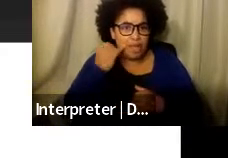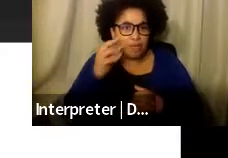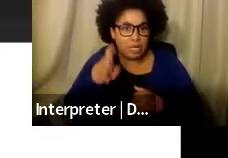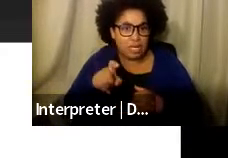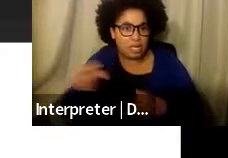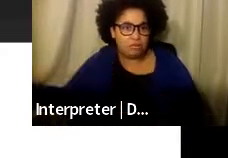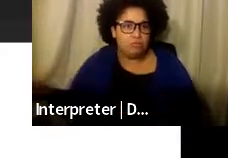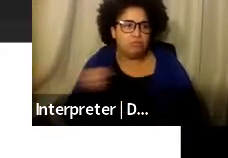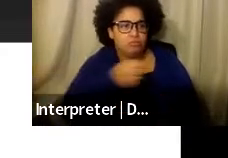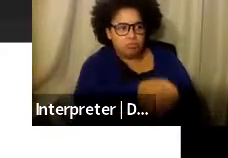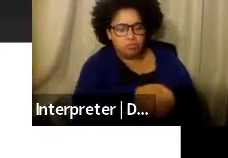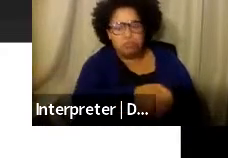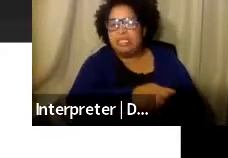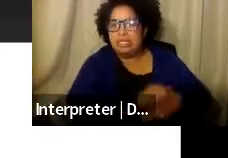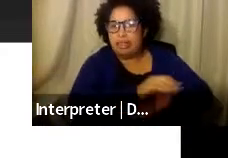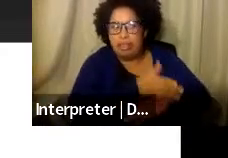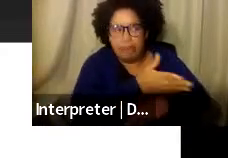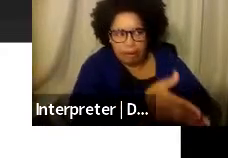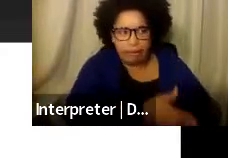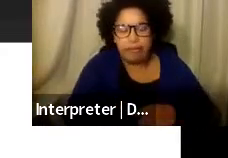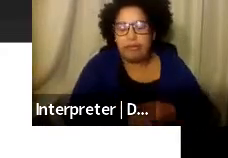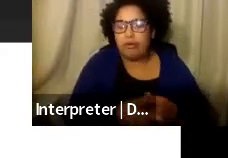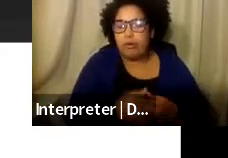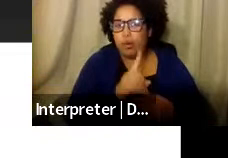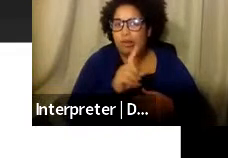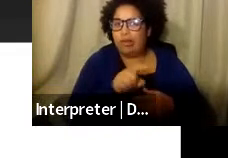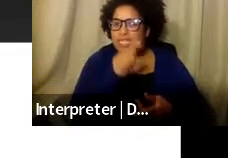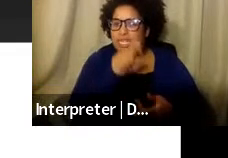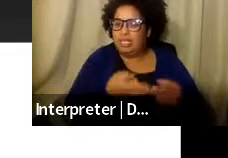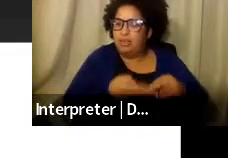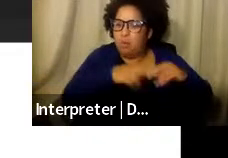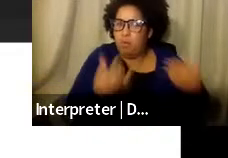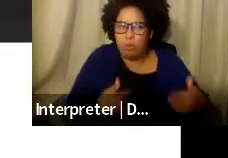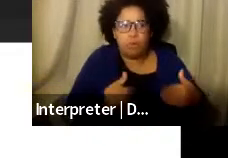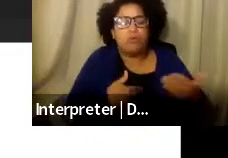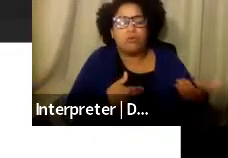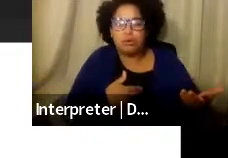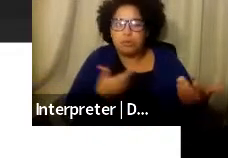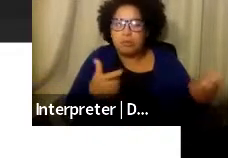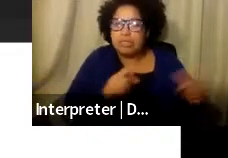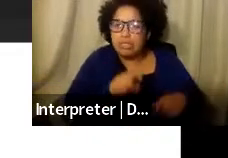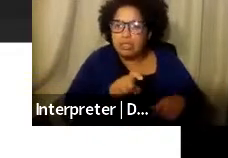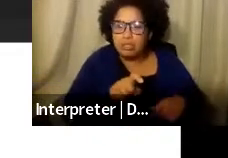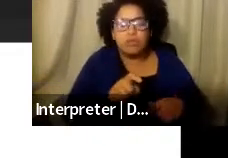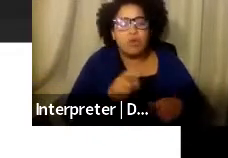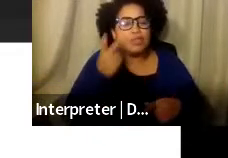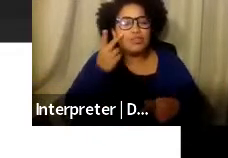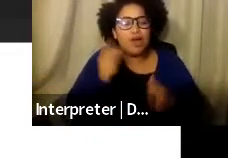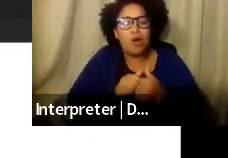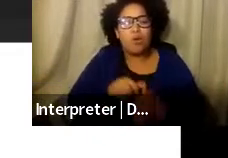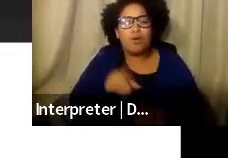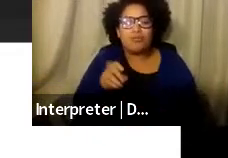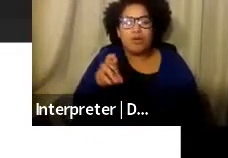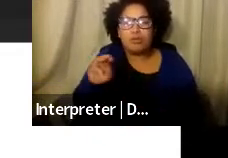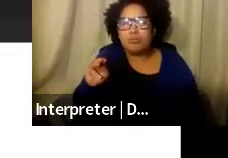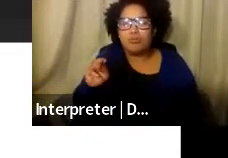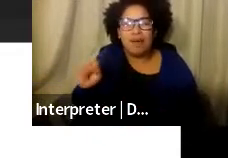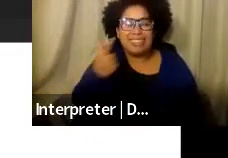the greatest need is. So if people, decide, oh, we do, people, as you saw, Dr. Moss shared that